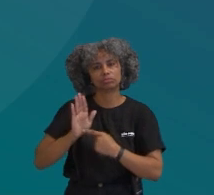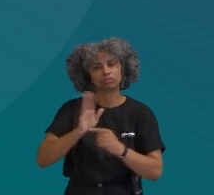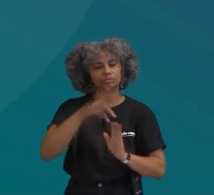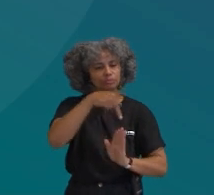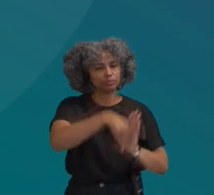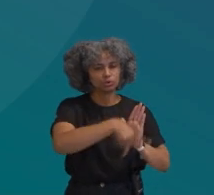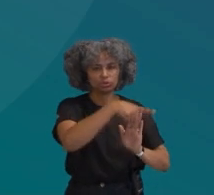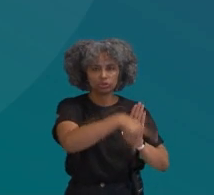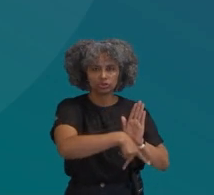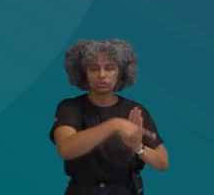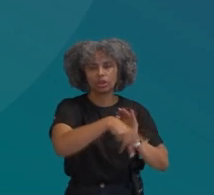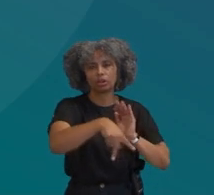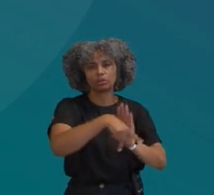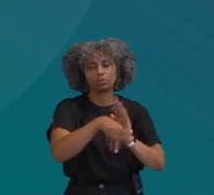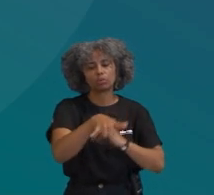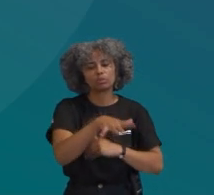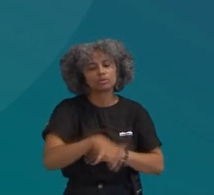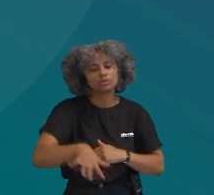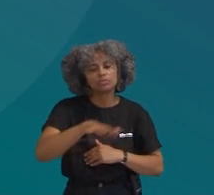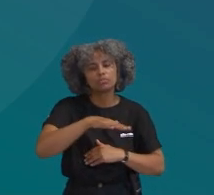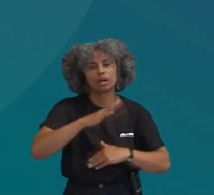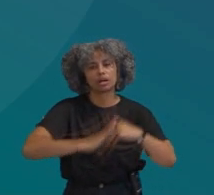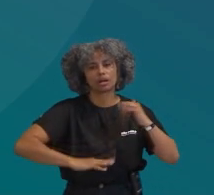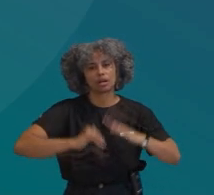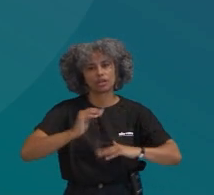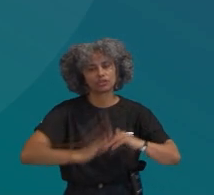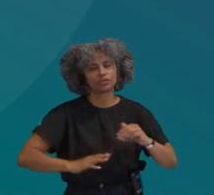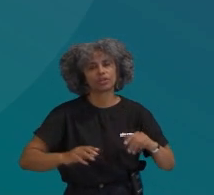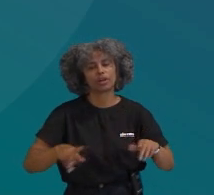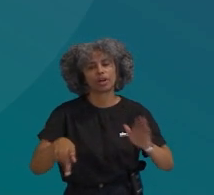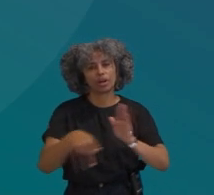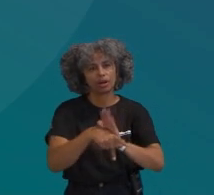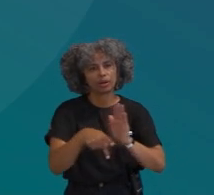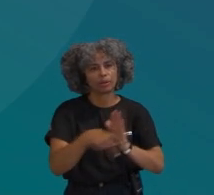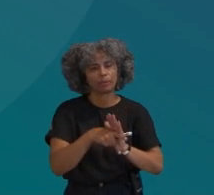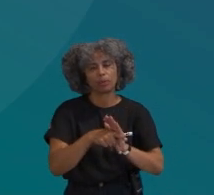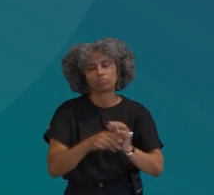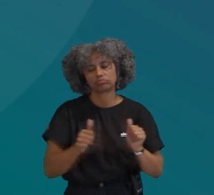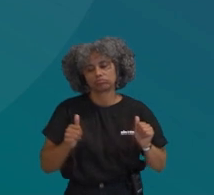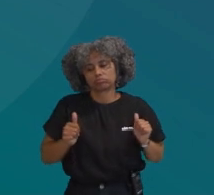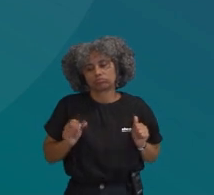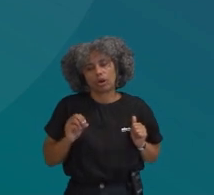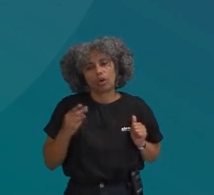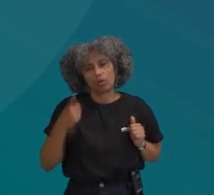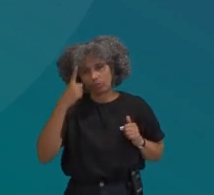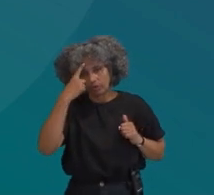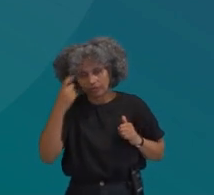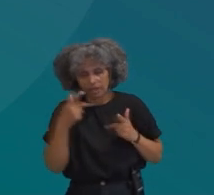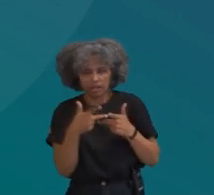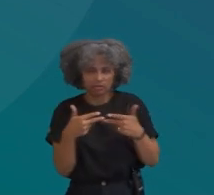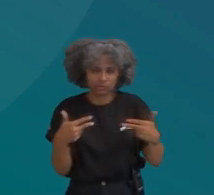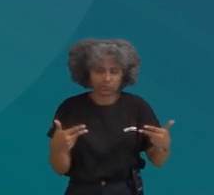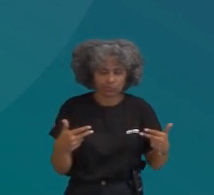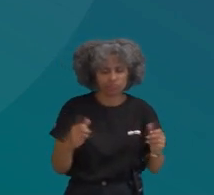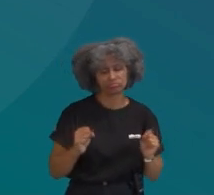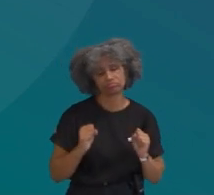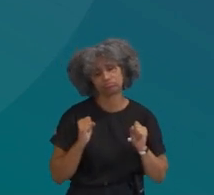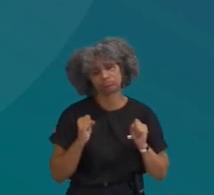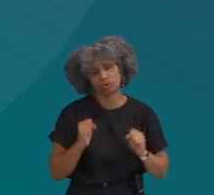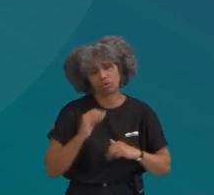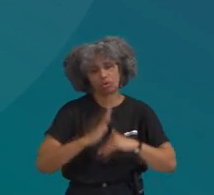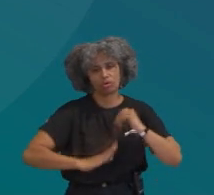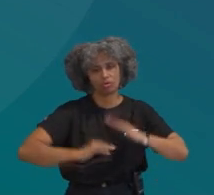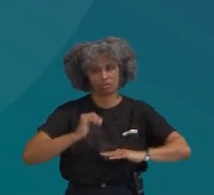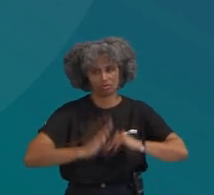recreational spaces, cleanup campaigns, and those kind of really practical things that communities can be involved with. And these then goes on